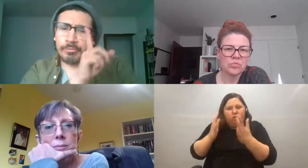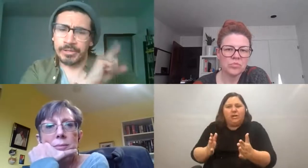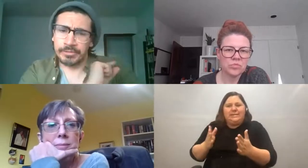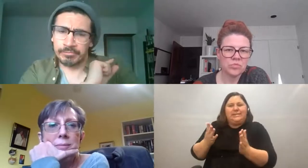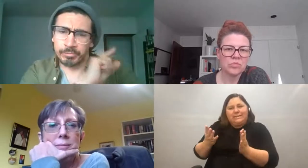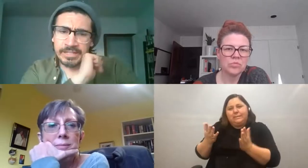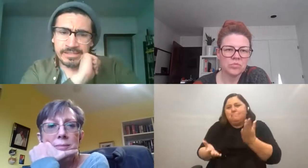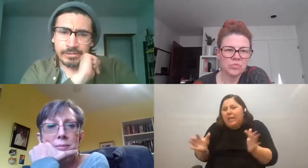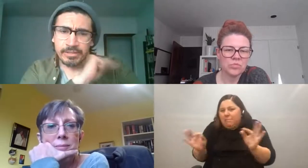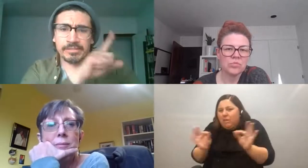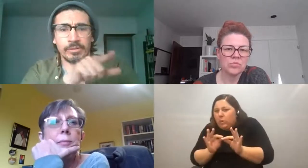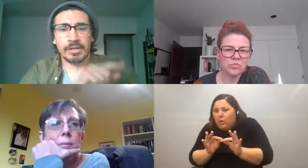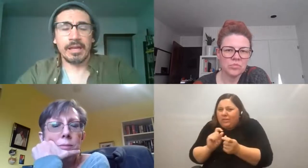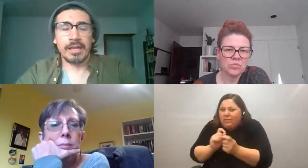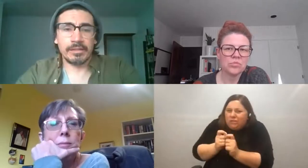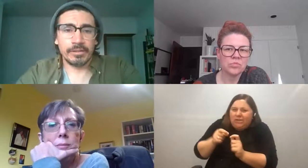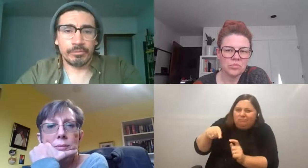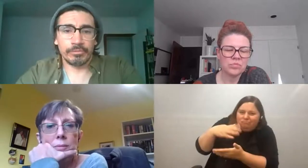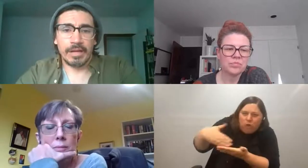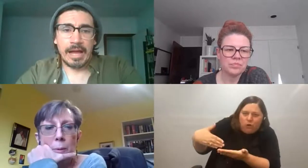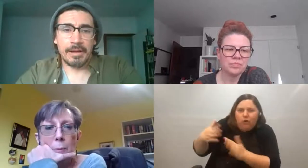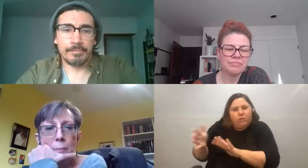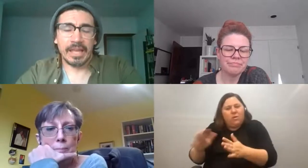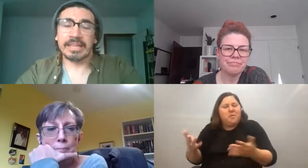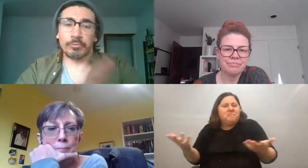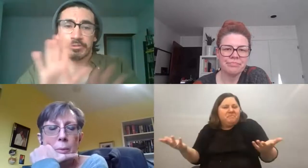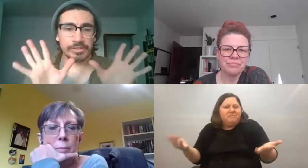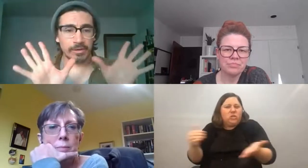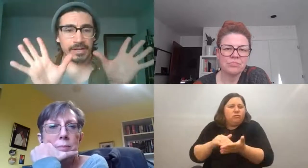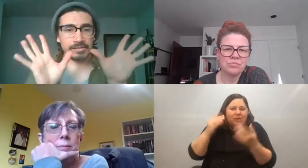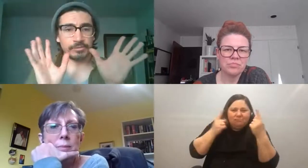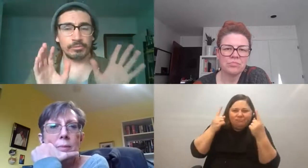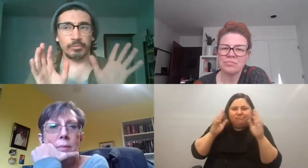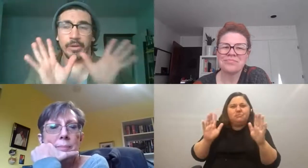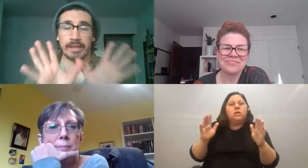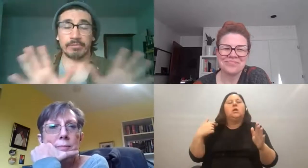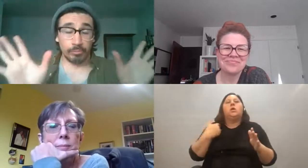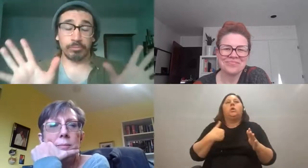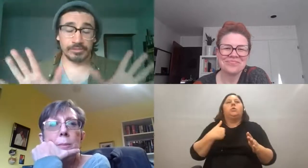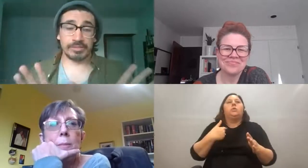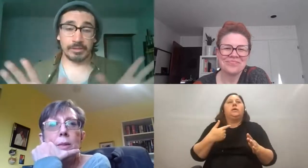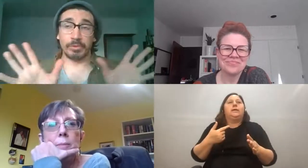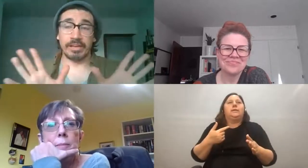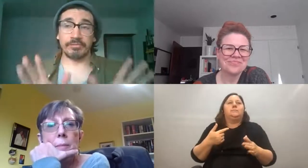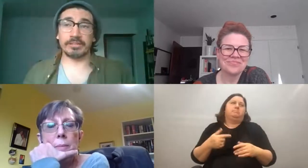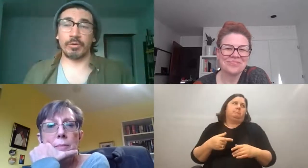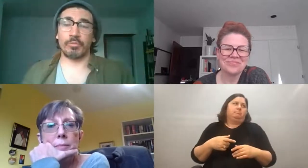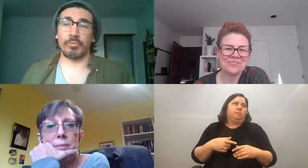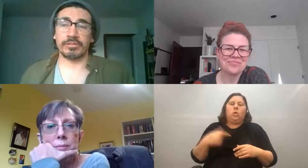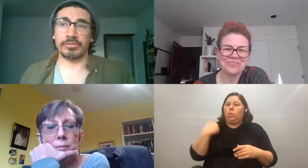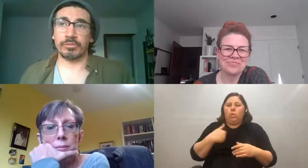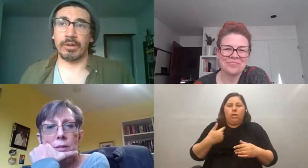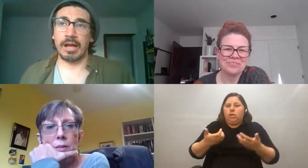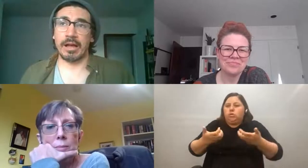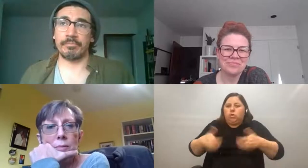you might want to reconsider this or you know um again we try not to i i should say we definitely don't